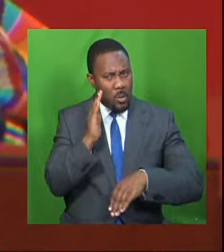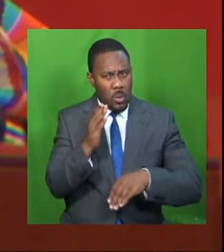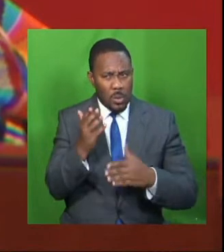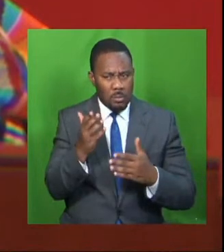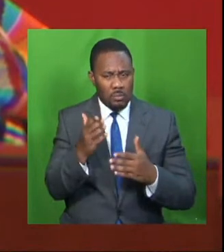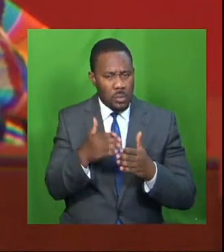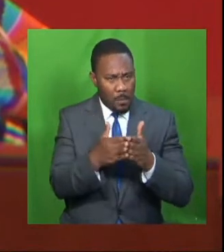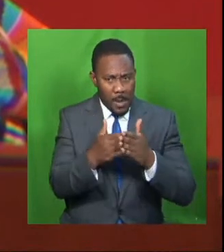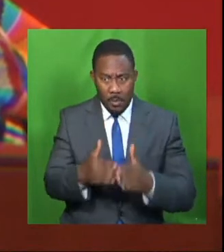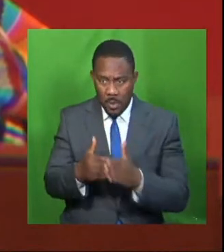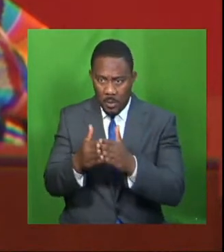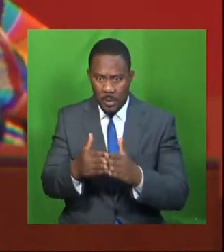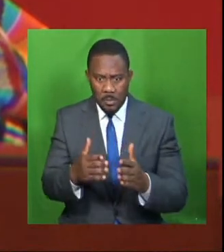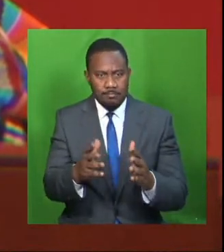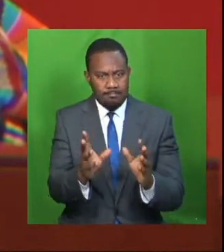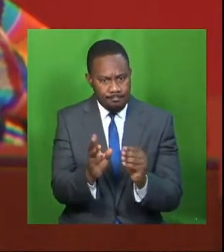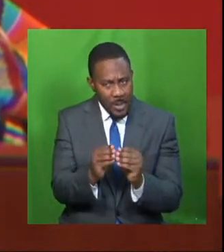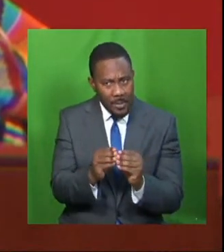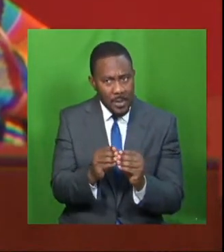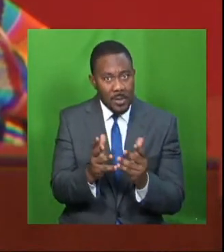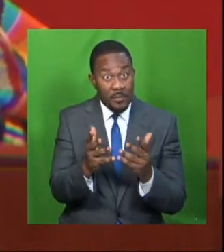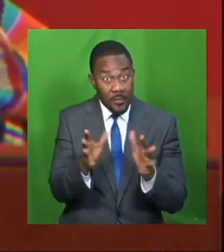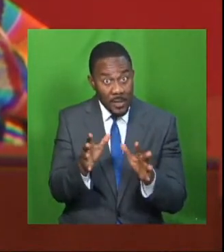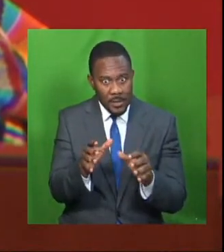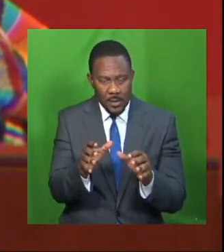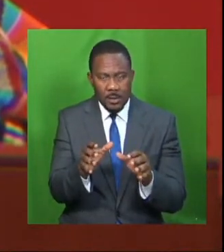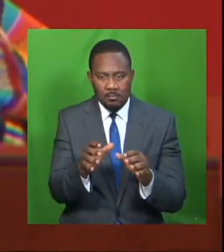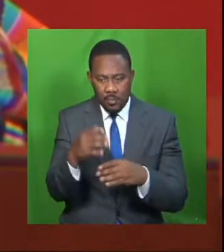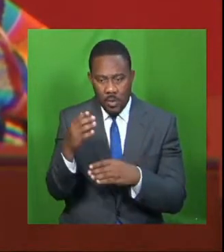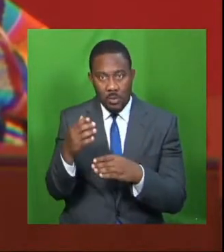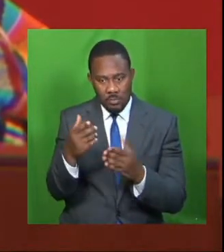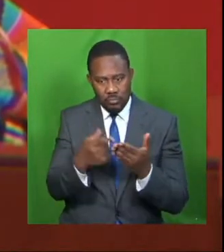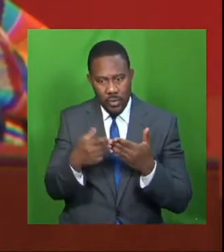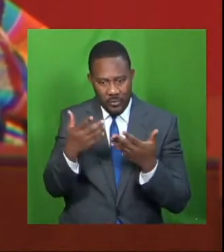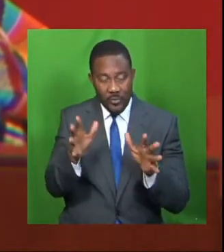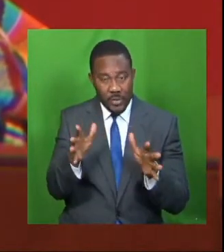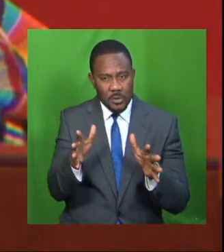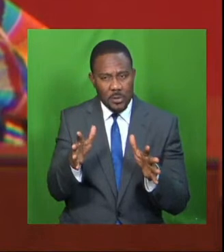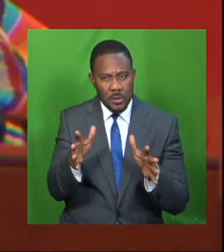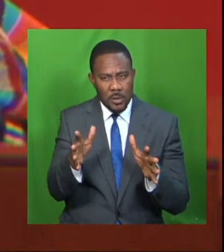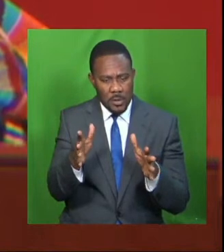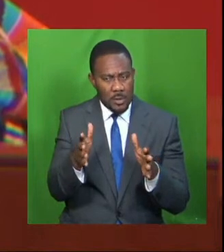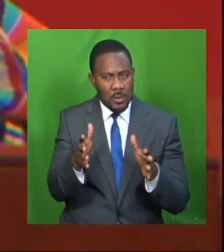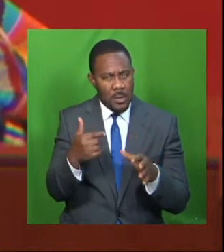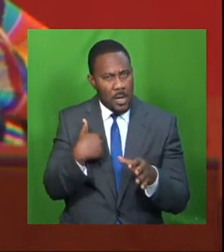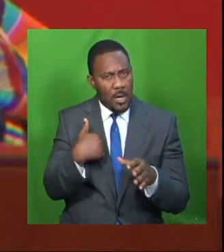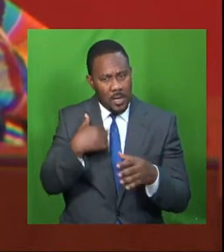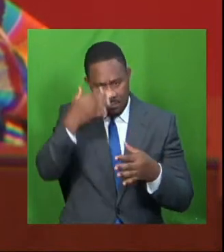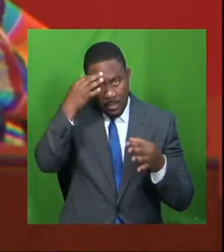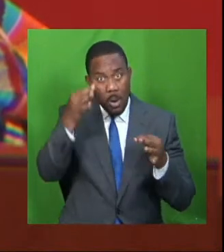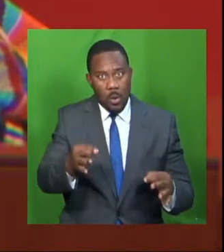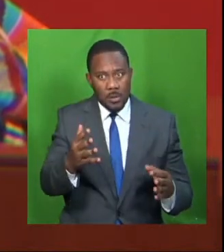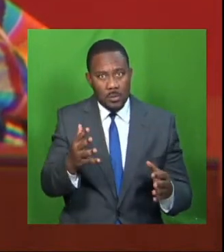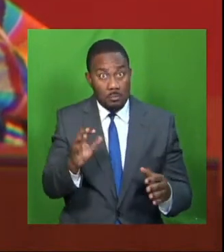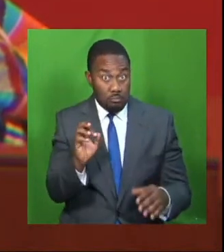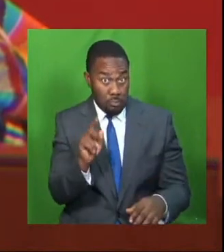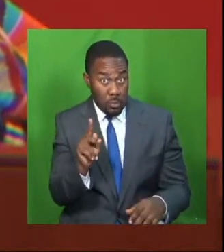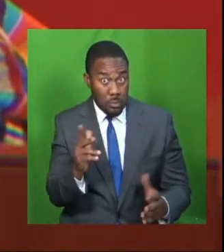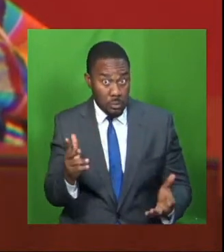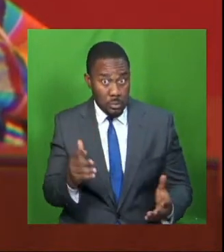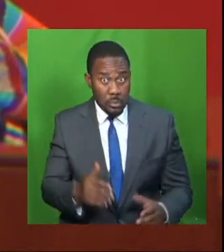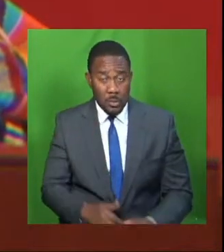facts. So that beyond that, there have been some outstanding concerns. And here I'm not talking about welfare issues.